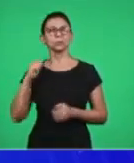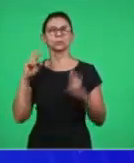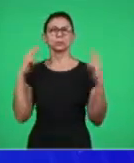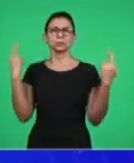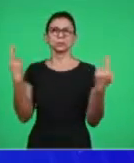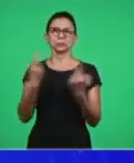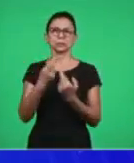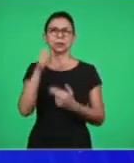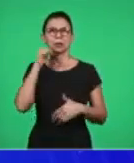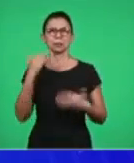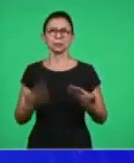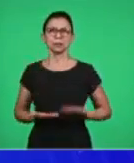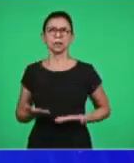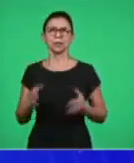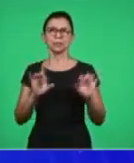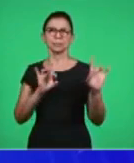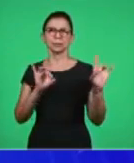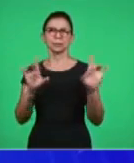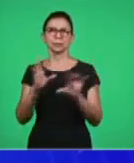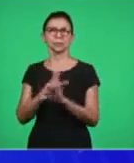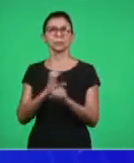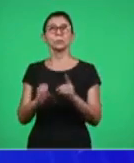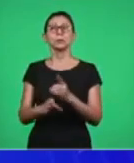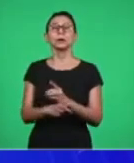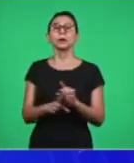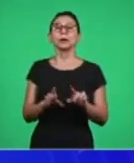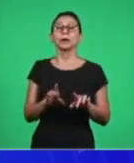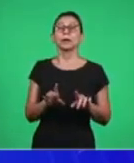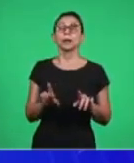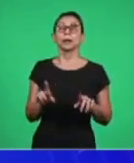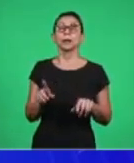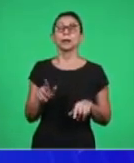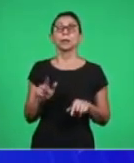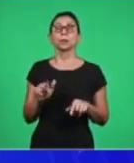had a meeting with a special service with the women.